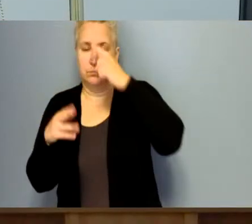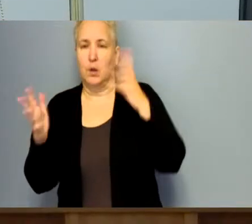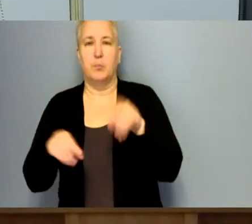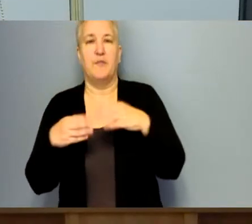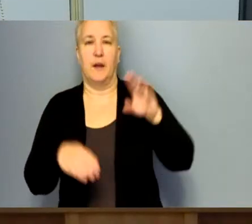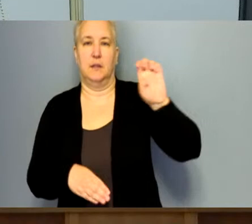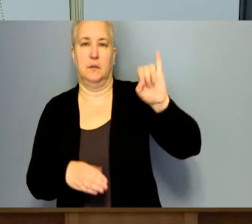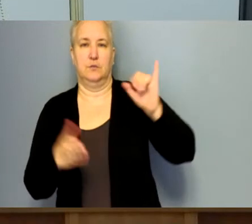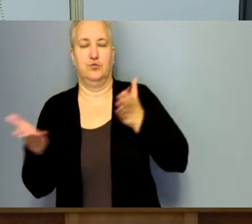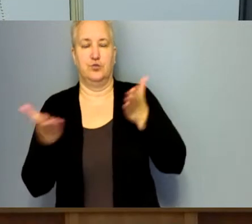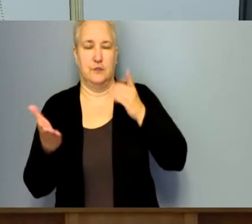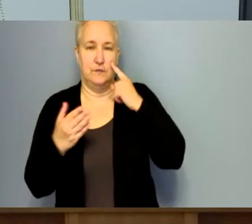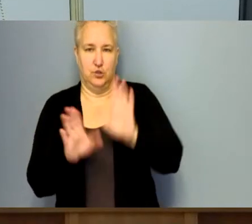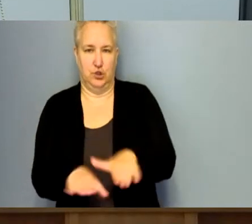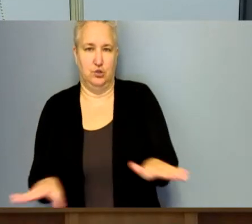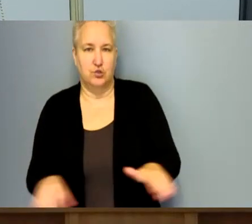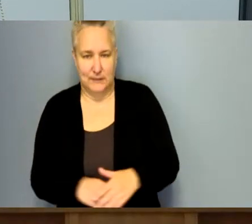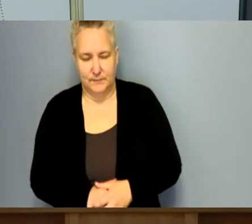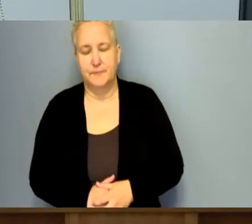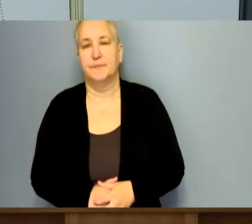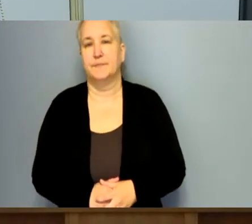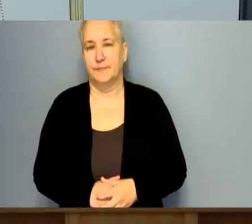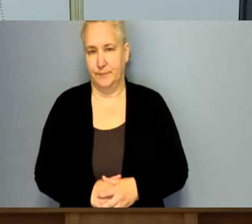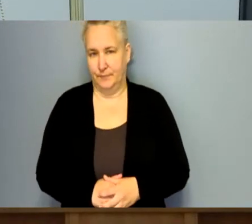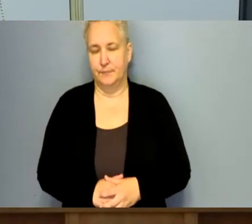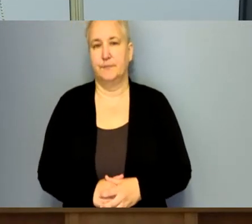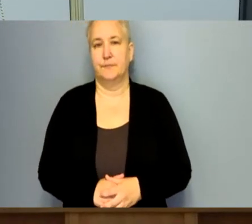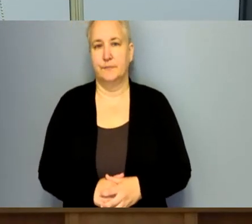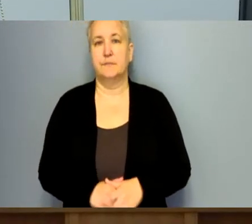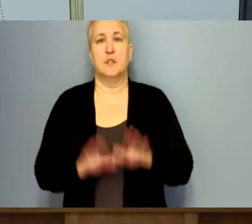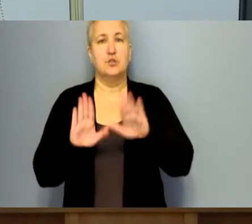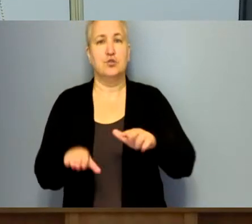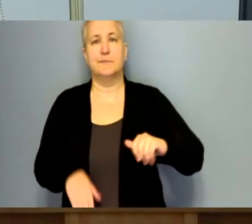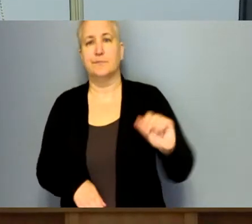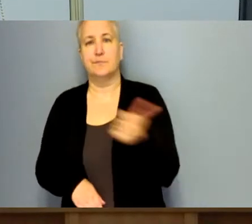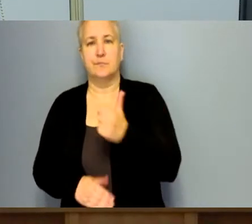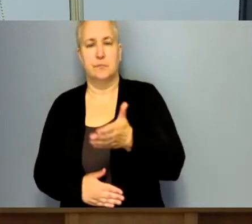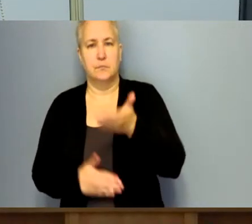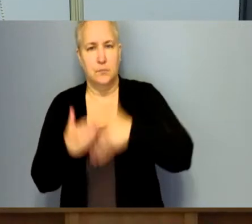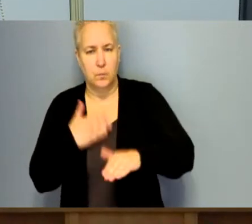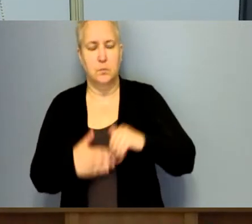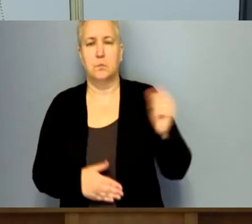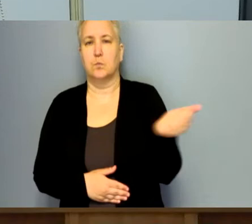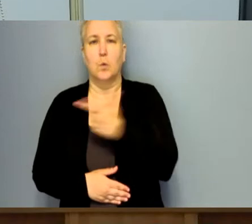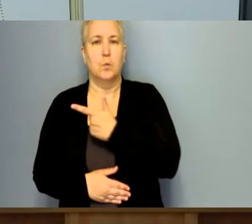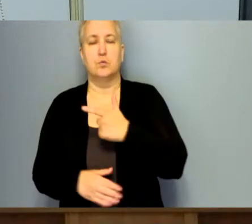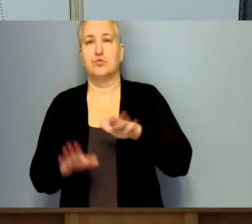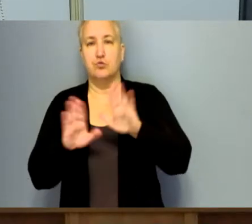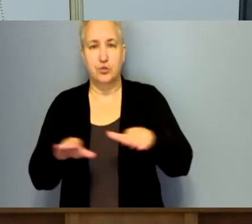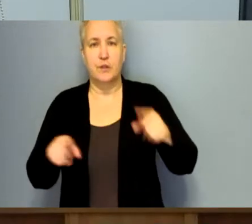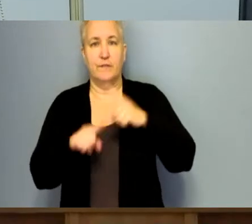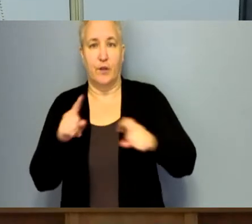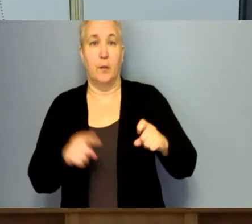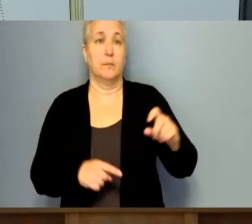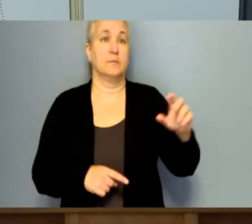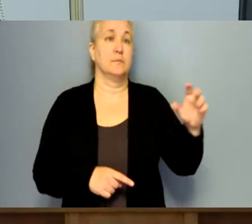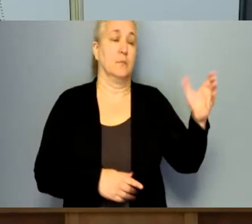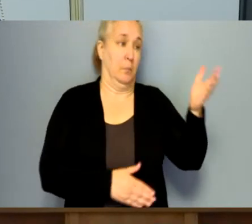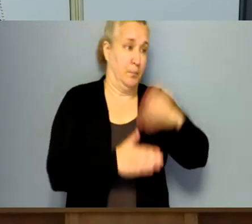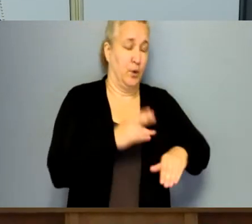intervention services to children. These are children who are born, this is all children from birth to 3 years